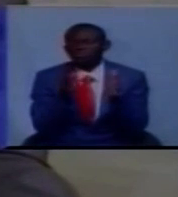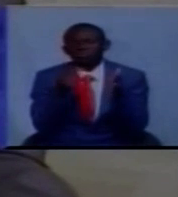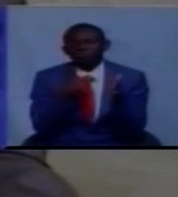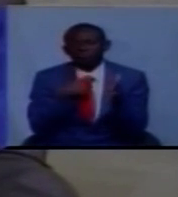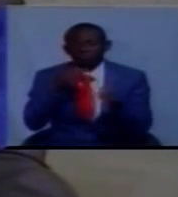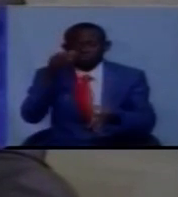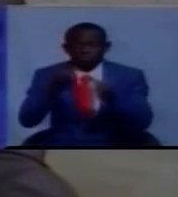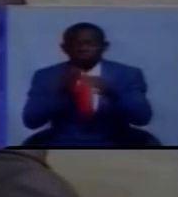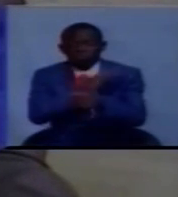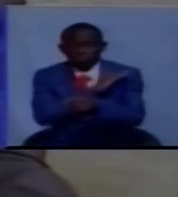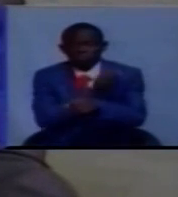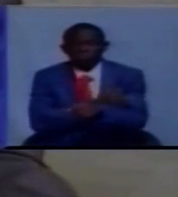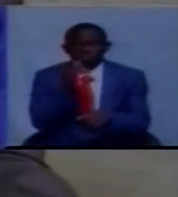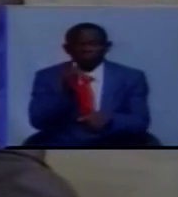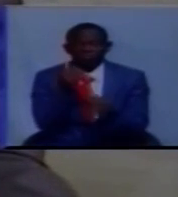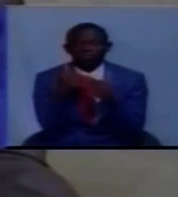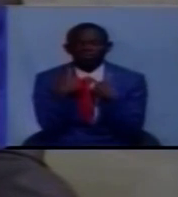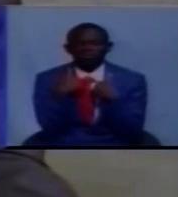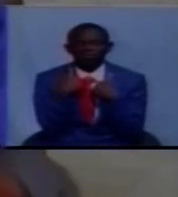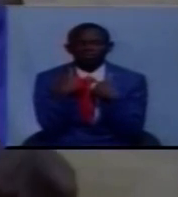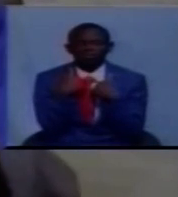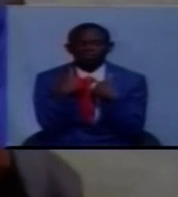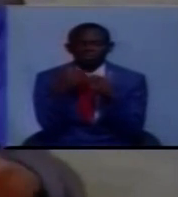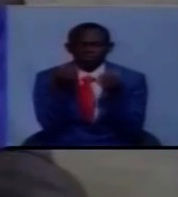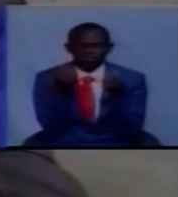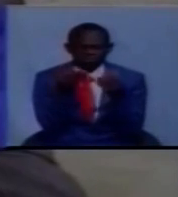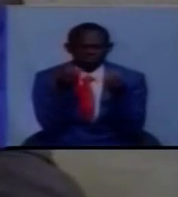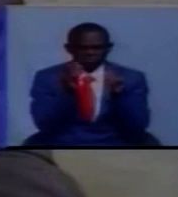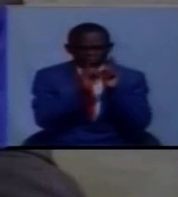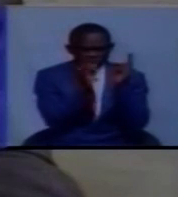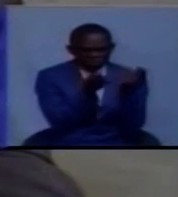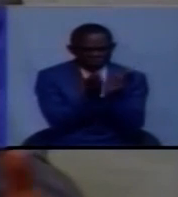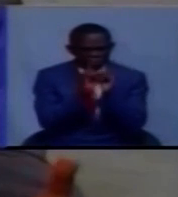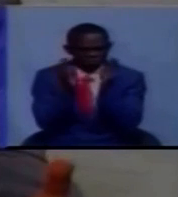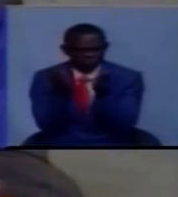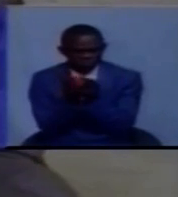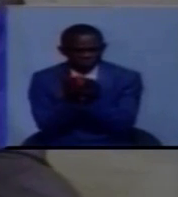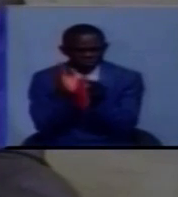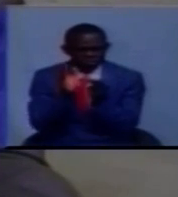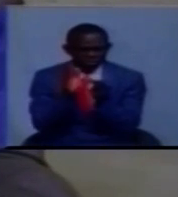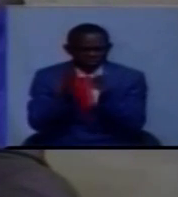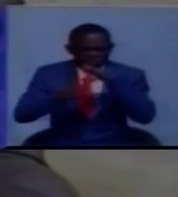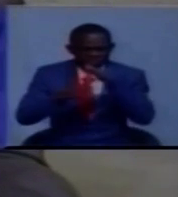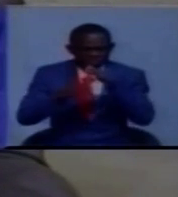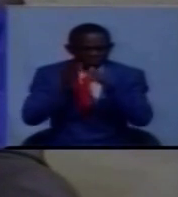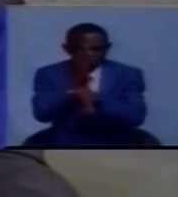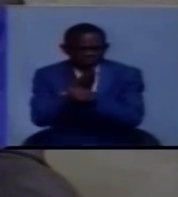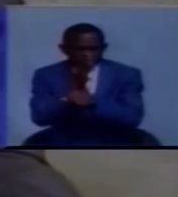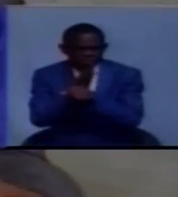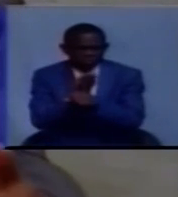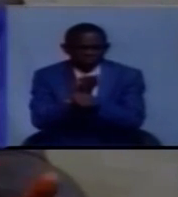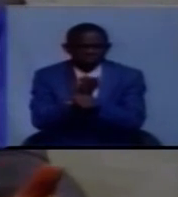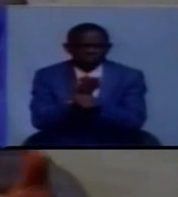moment we are saying Intercontinental, most of the unions now are not holding their functions at Intercontinental because of their attitudes towards